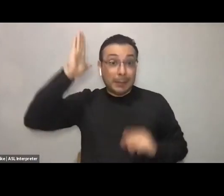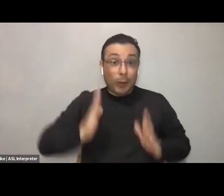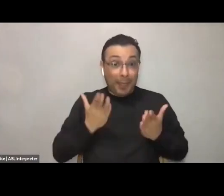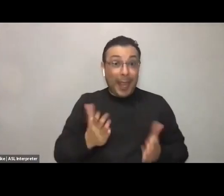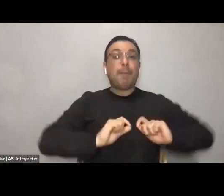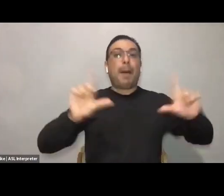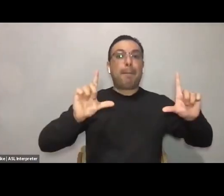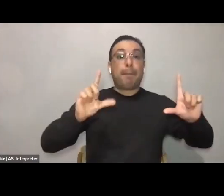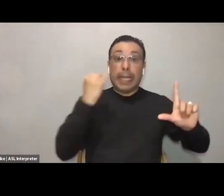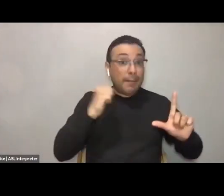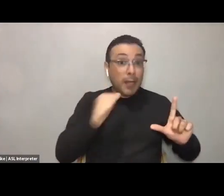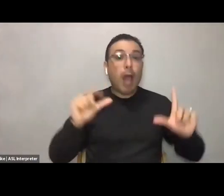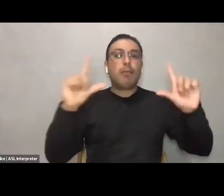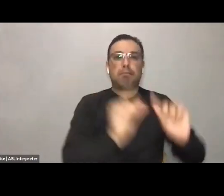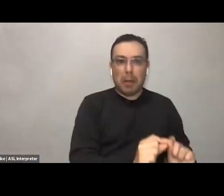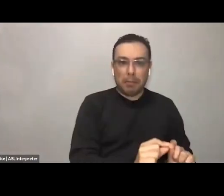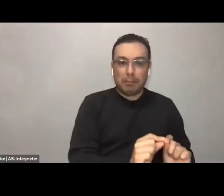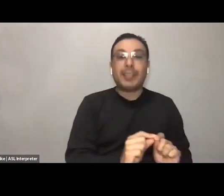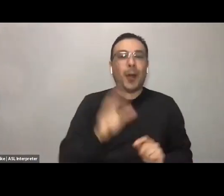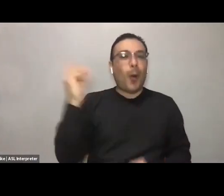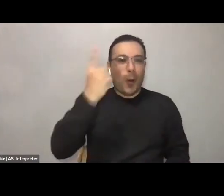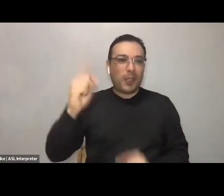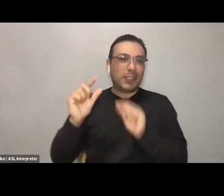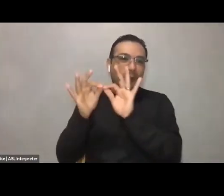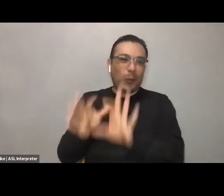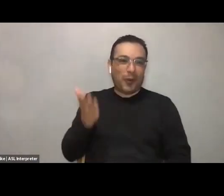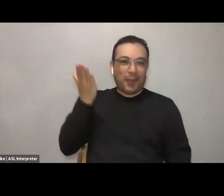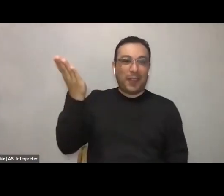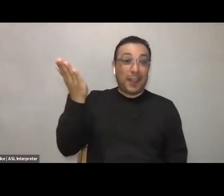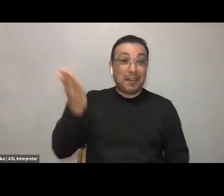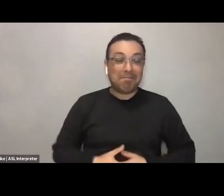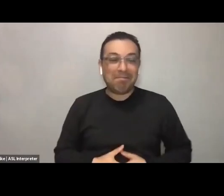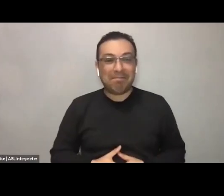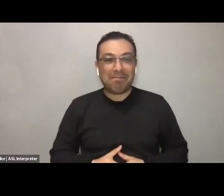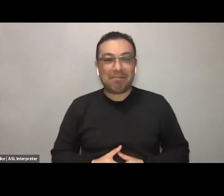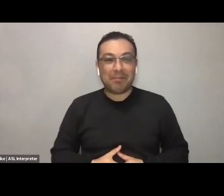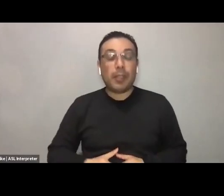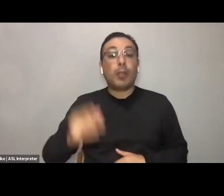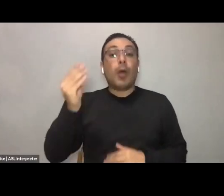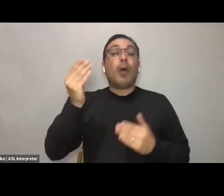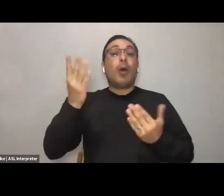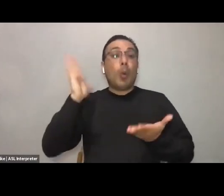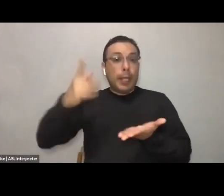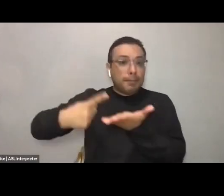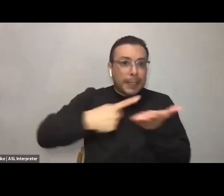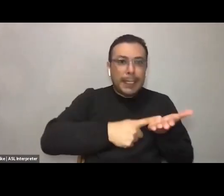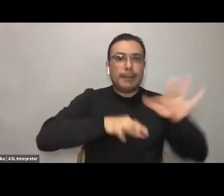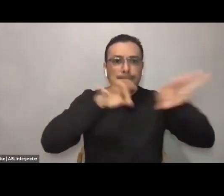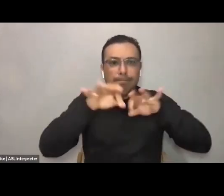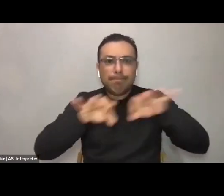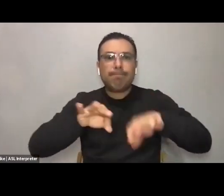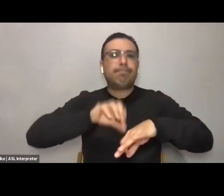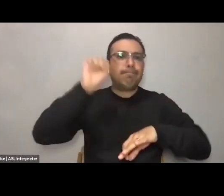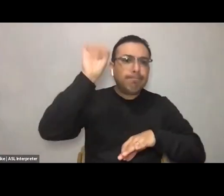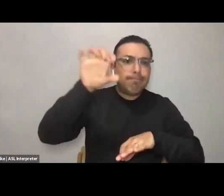Since this program is a webinar rather than a meeting, we want to both cover material and also encourage thoughts, questions, ideas